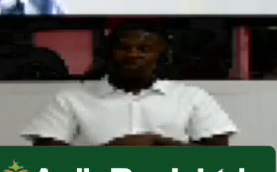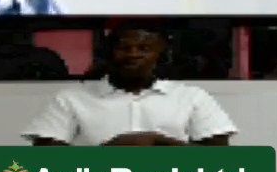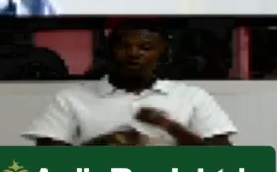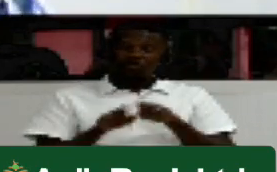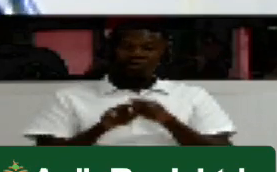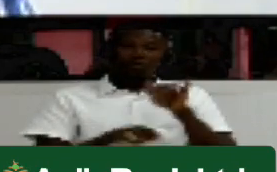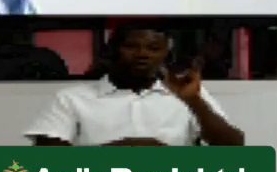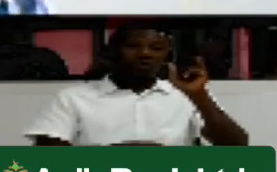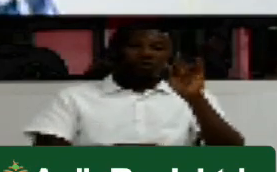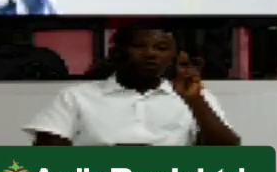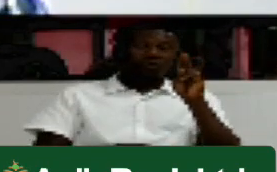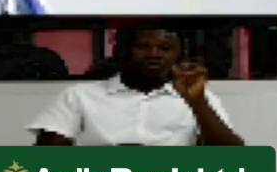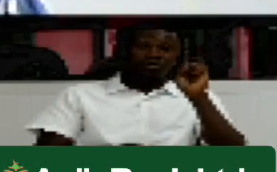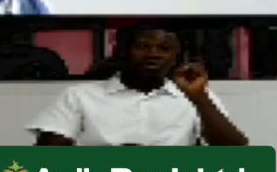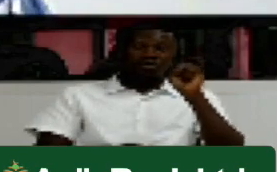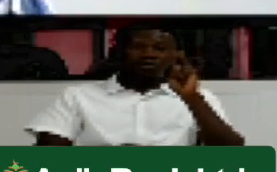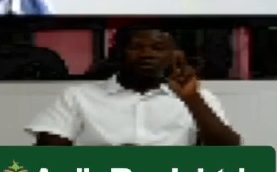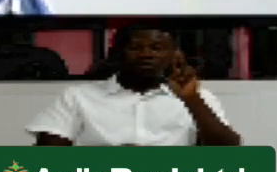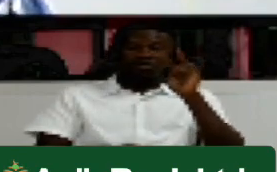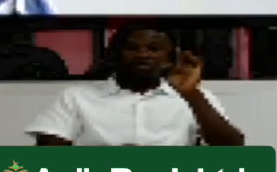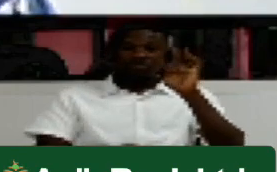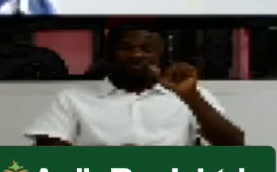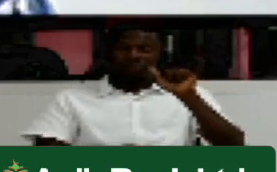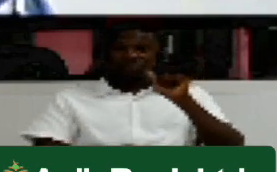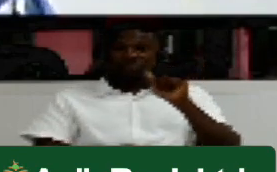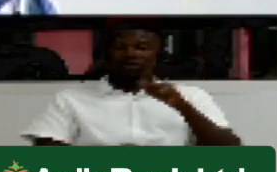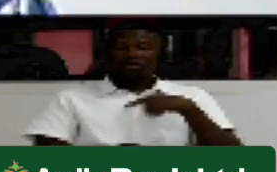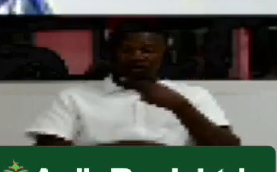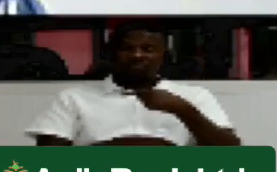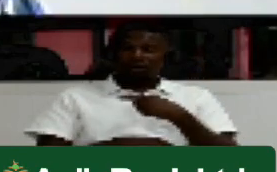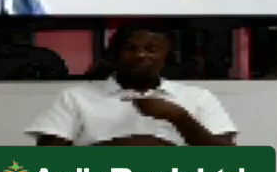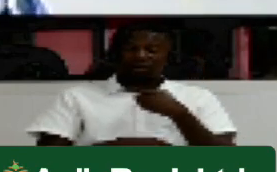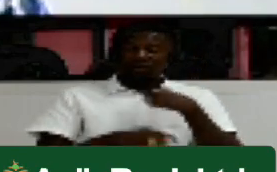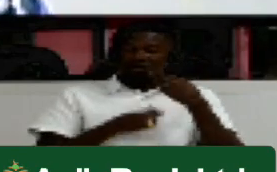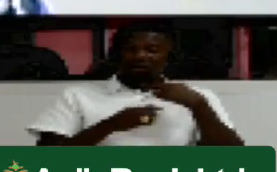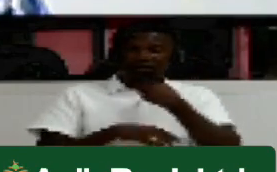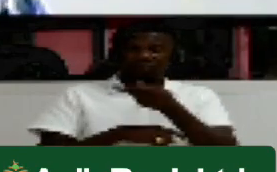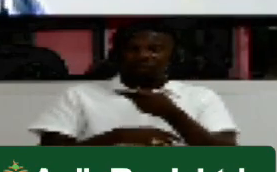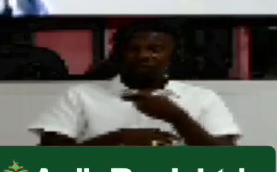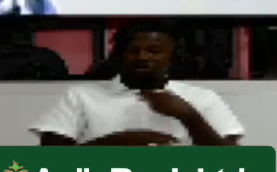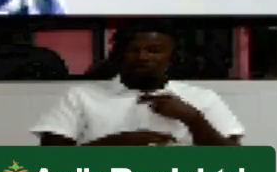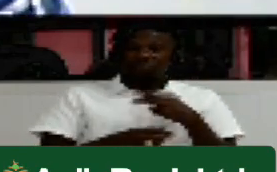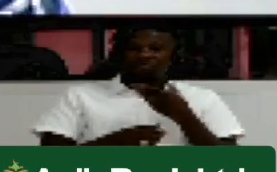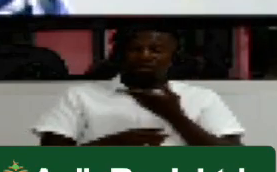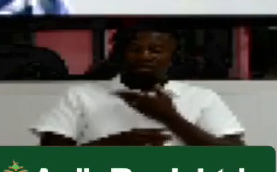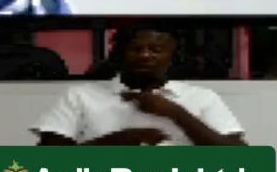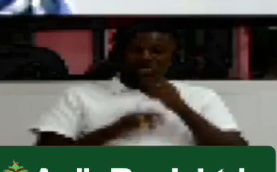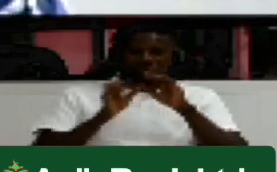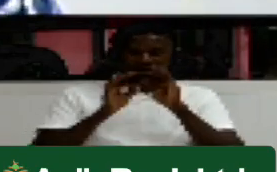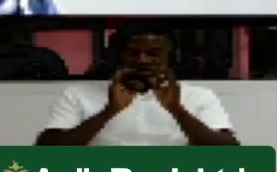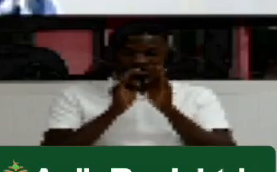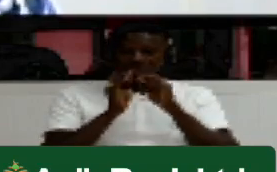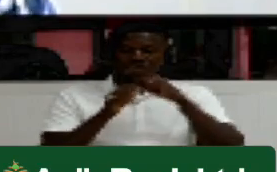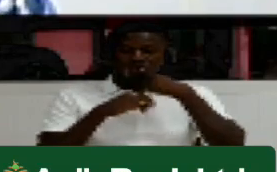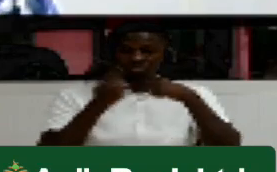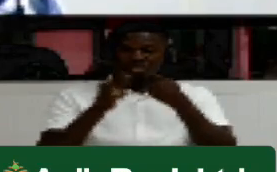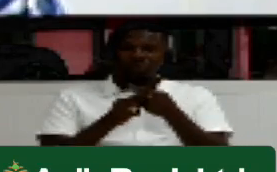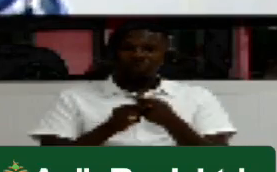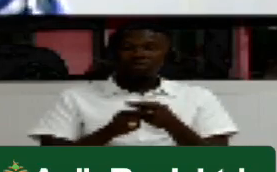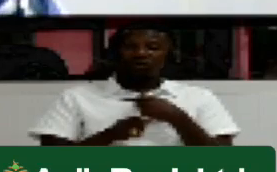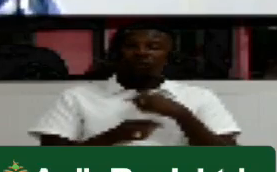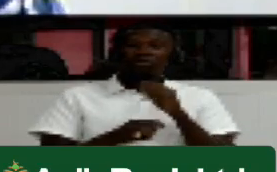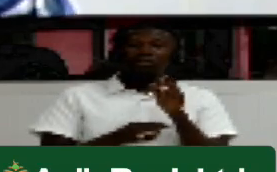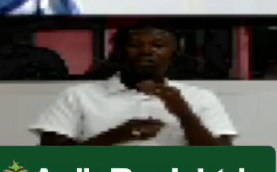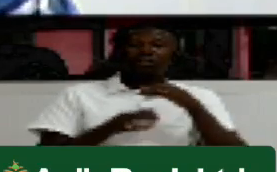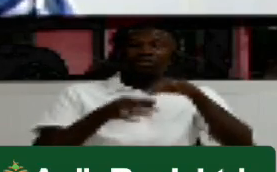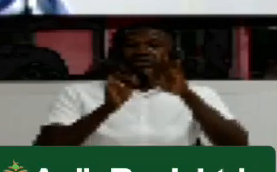know if he appears, he will elaborate more on that. He was taken to Scotland, but that was just a formality because he